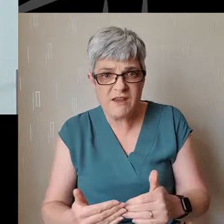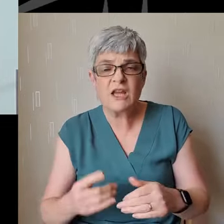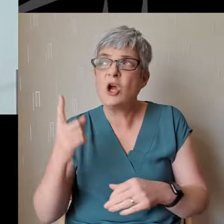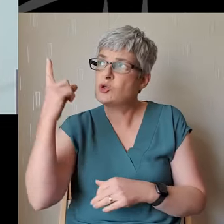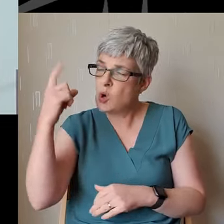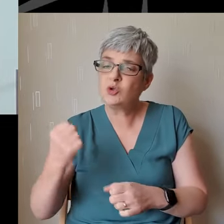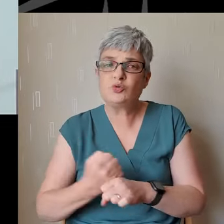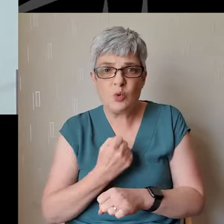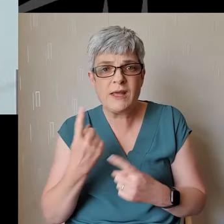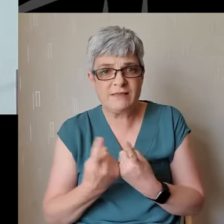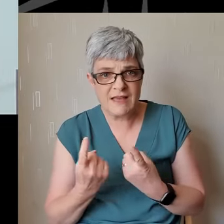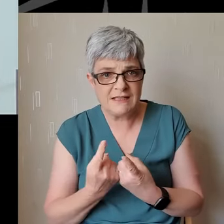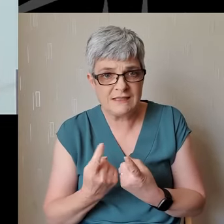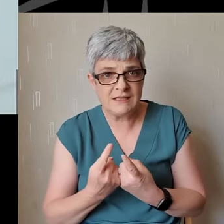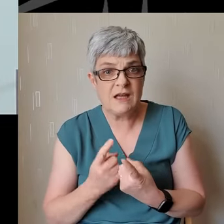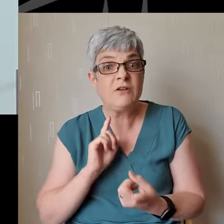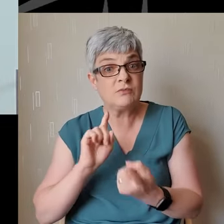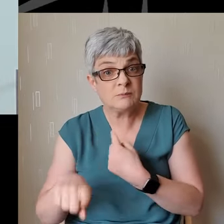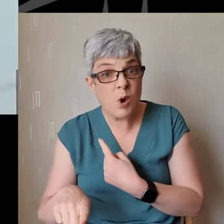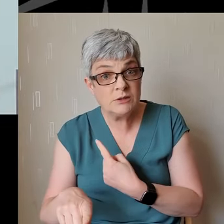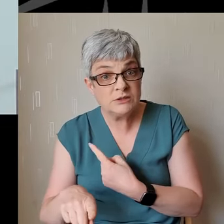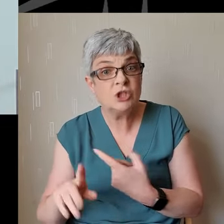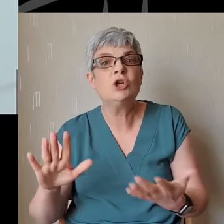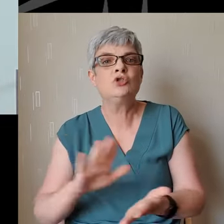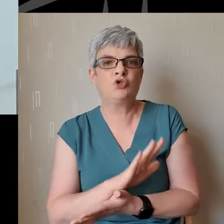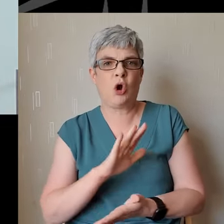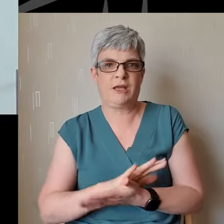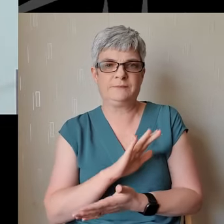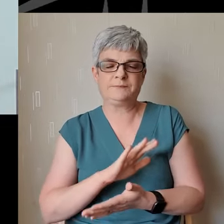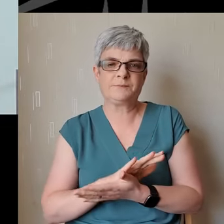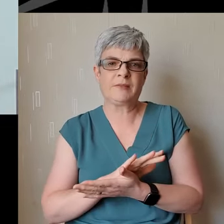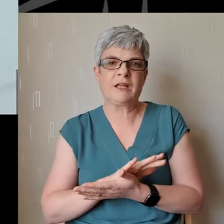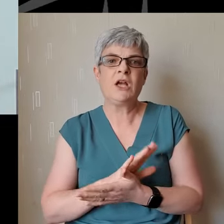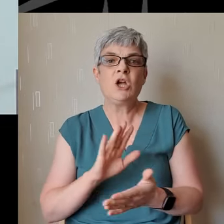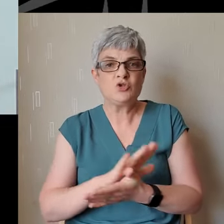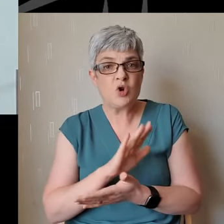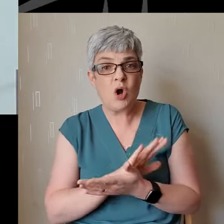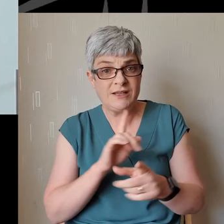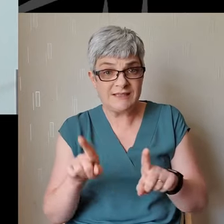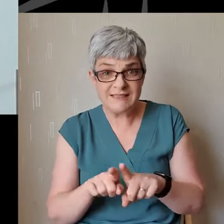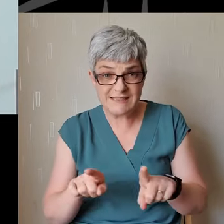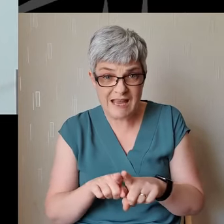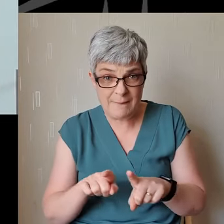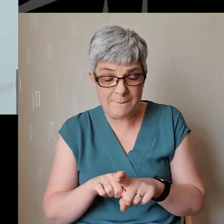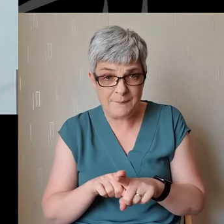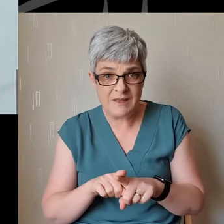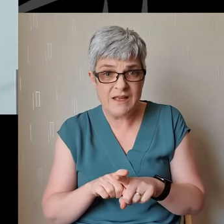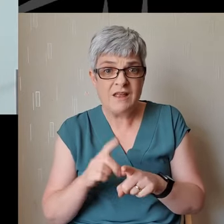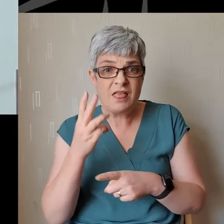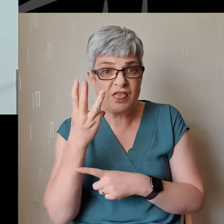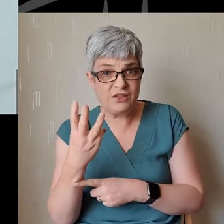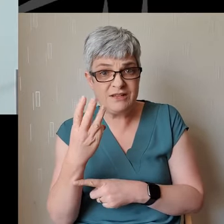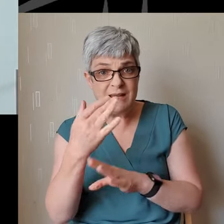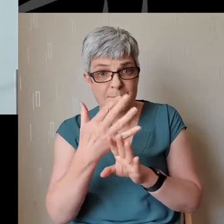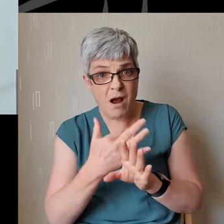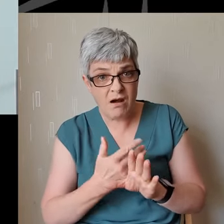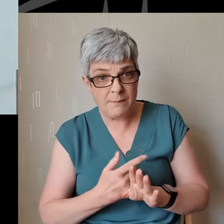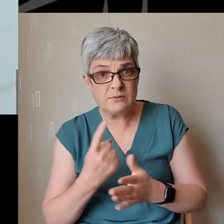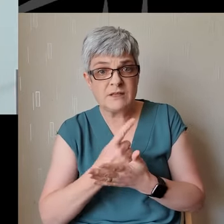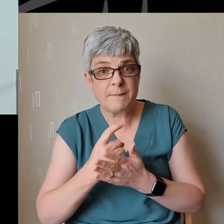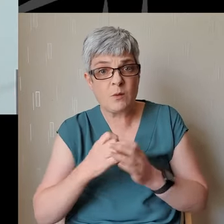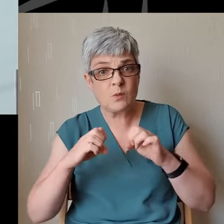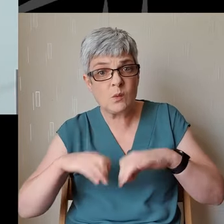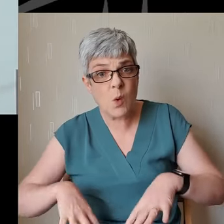the response? Joy. Joy again was underlined in the three parables about the lost in Luke chapter